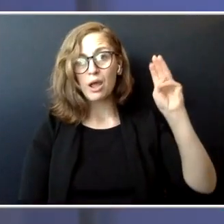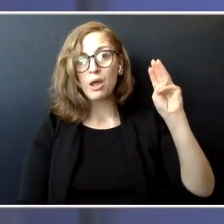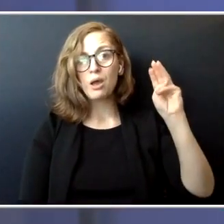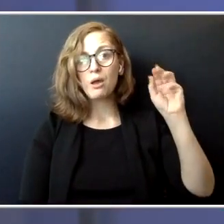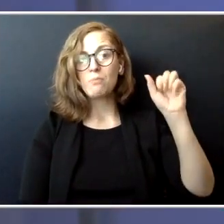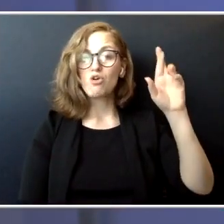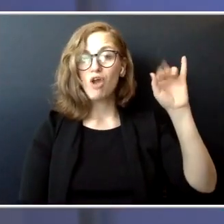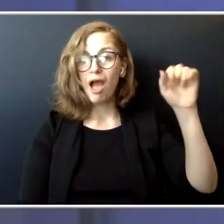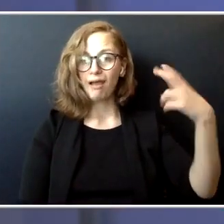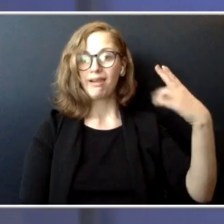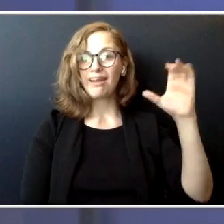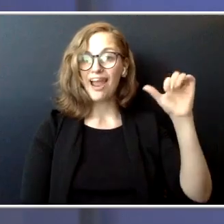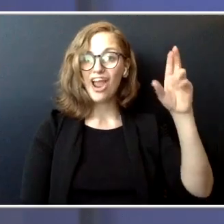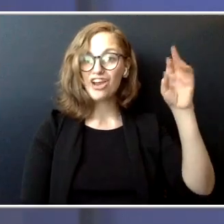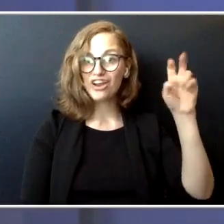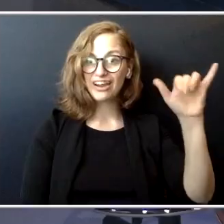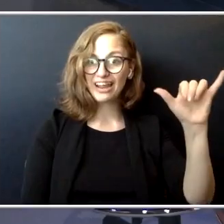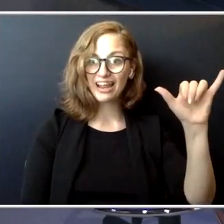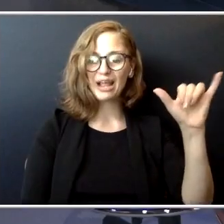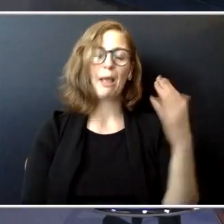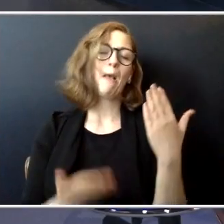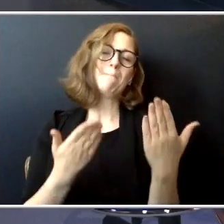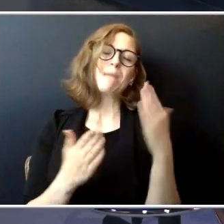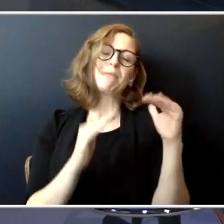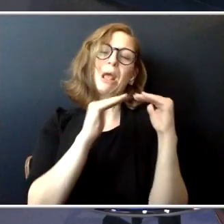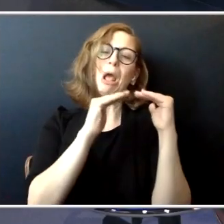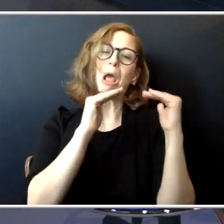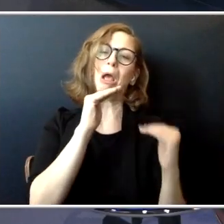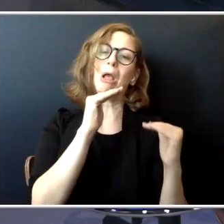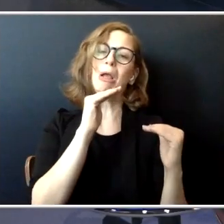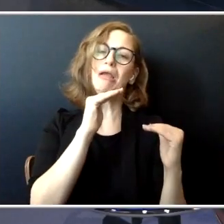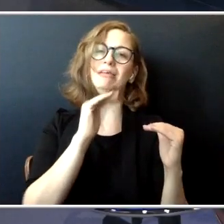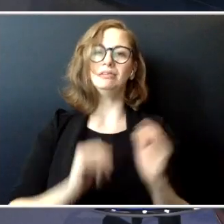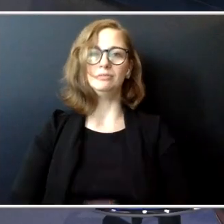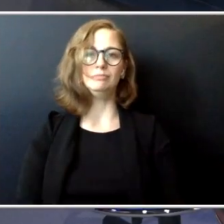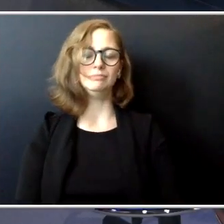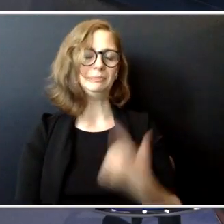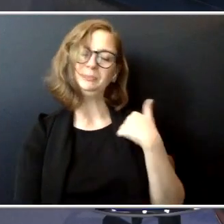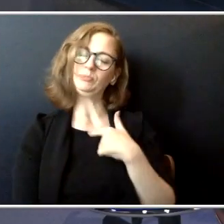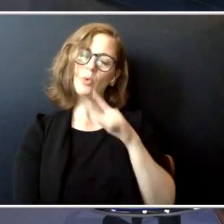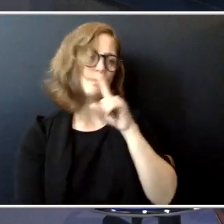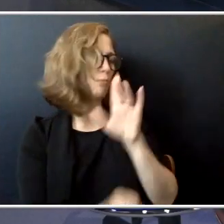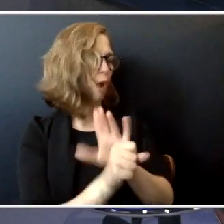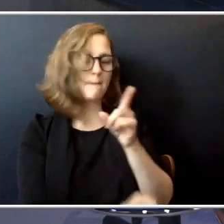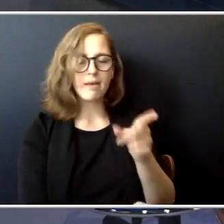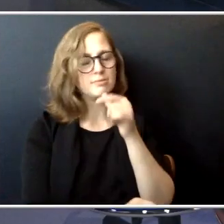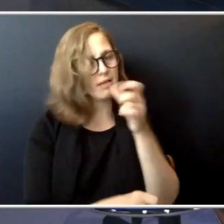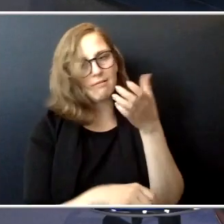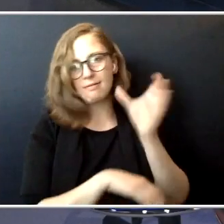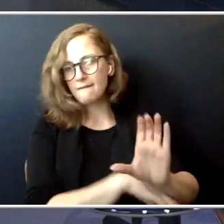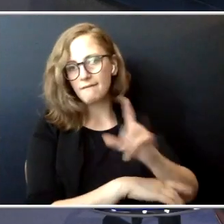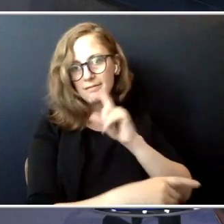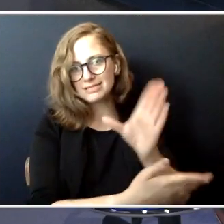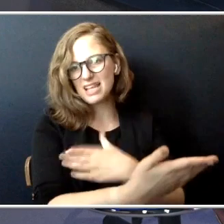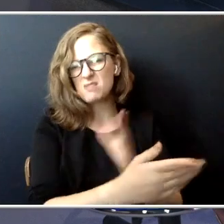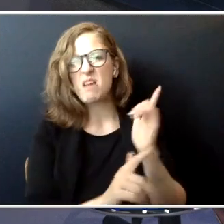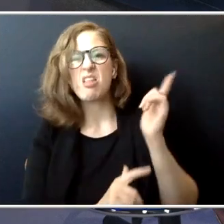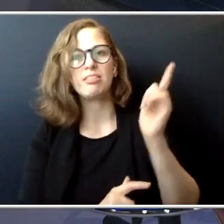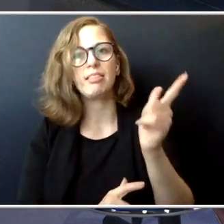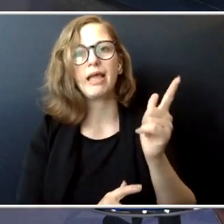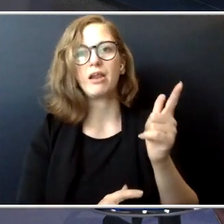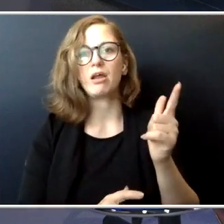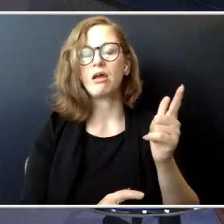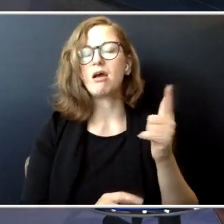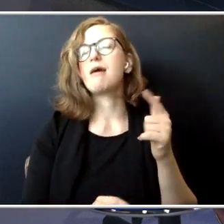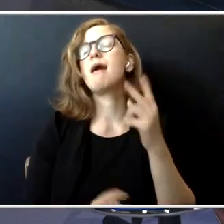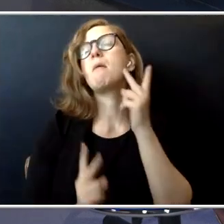below Mariah Carey high. We promised Michelle we would not put her on the spot, but afterwards I want to hear you belt out some notes when we're off